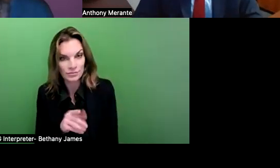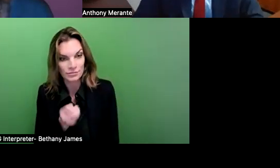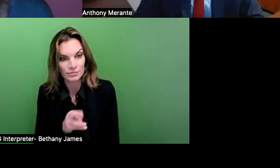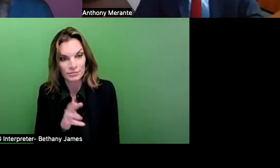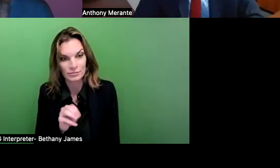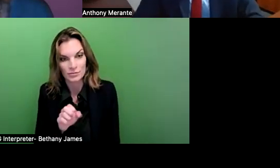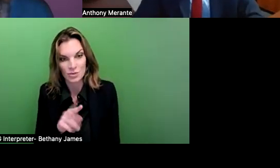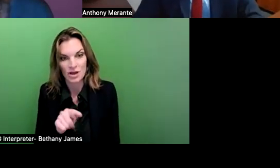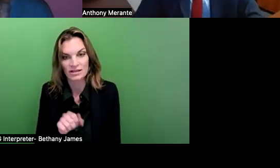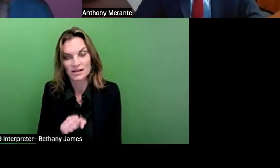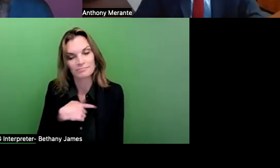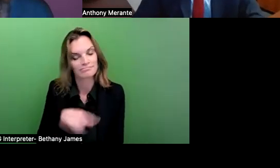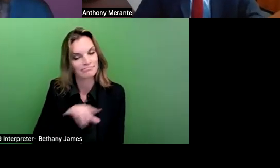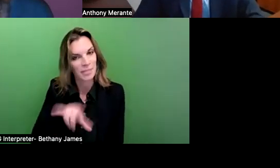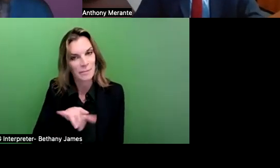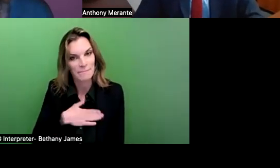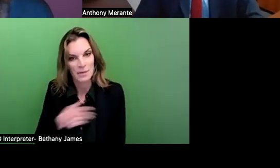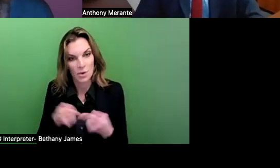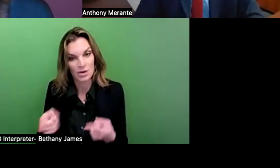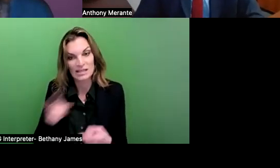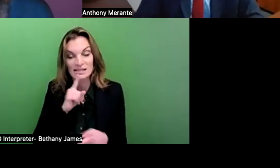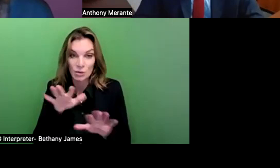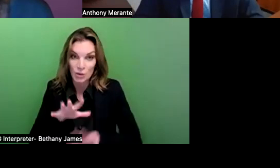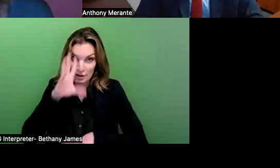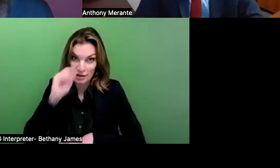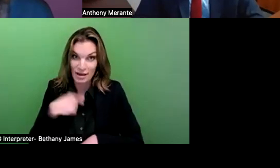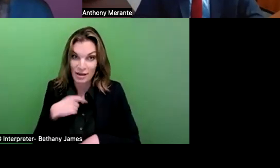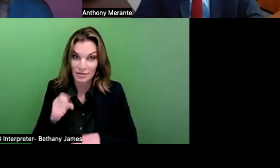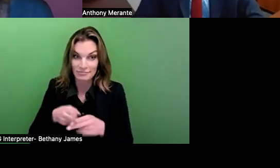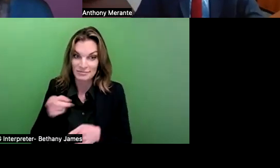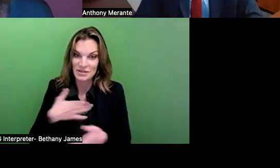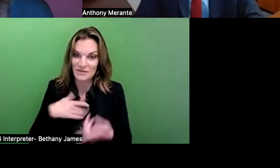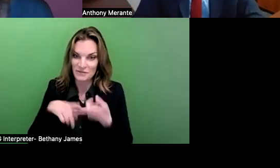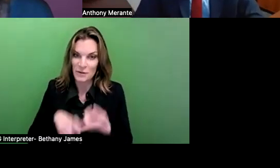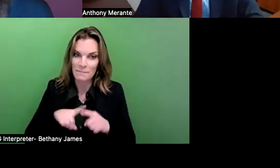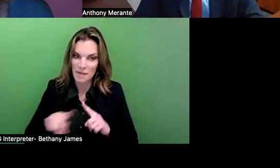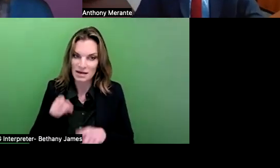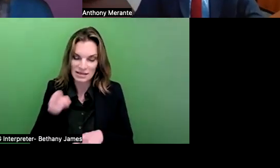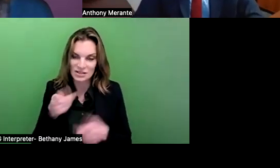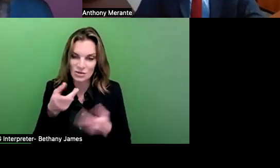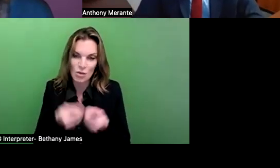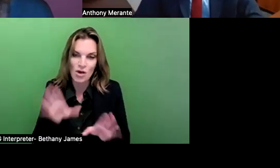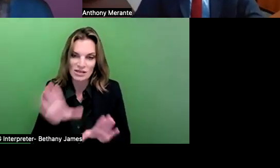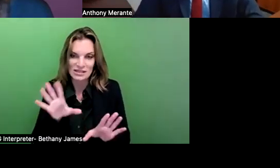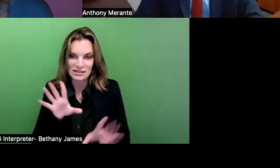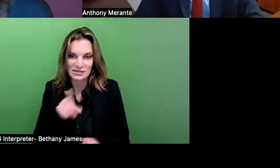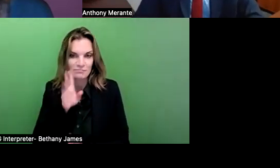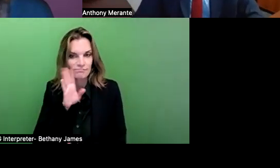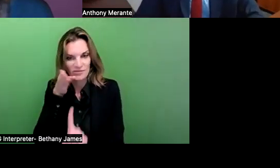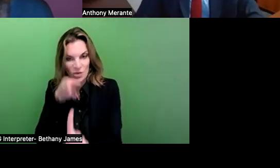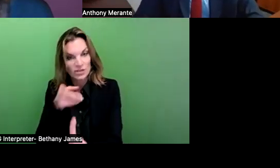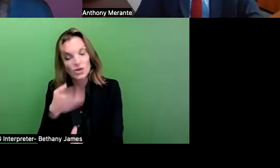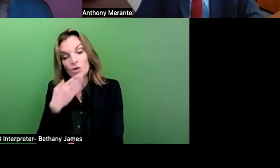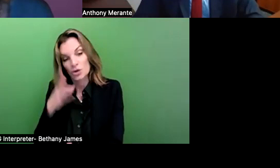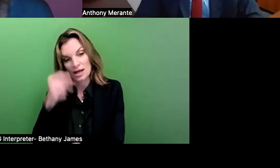my opponent. He's a great guy. I consider him a friend. However, he's lost focus. He's a good guy. I'm